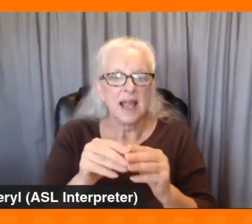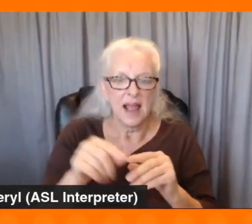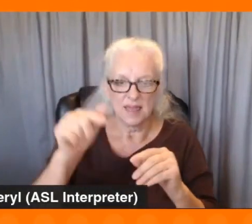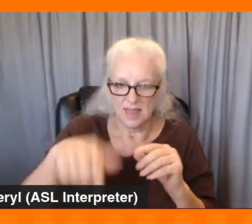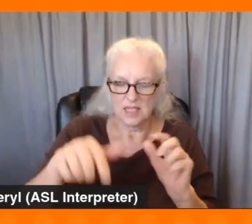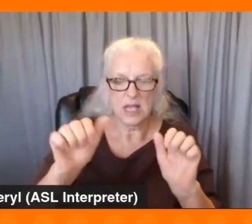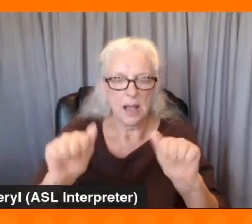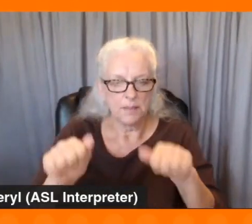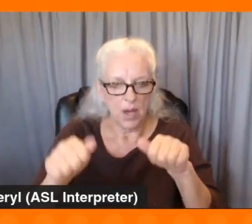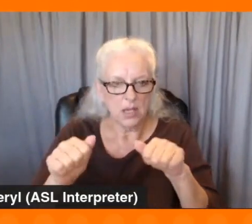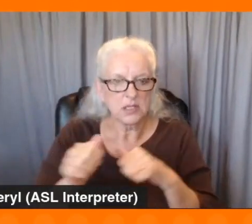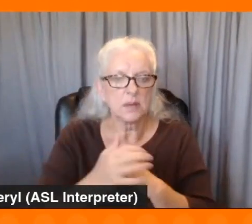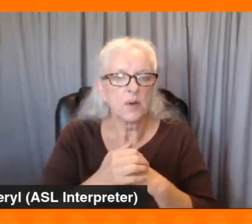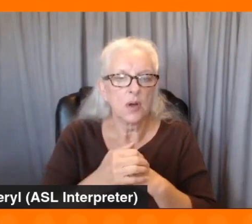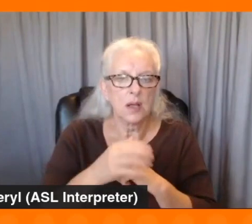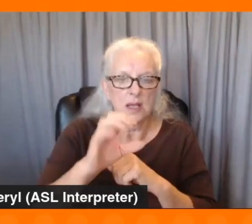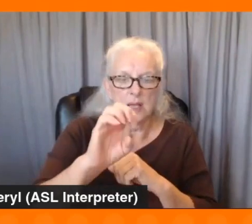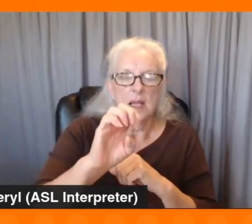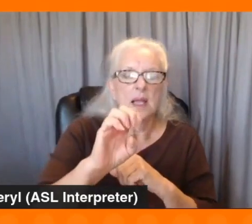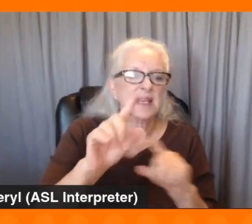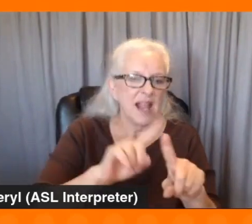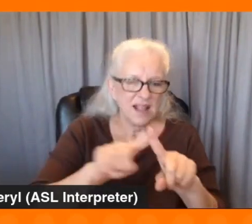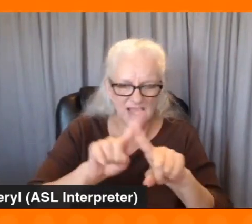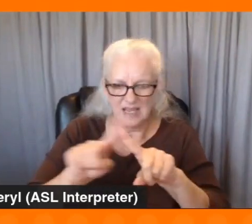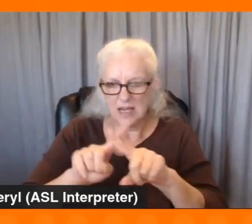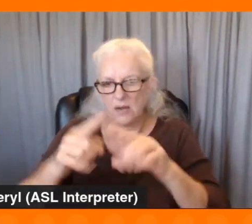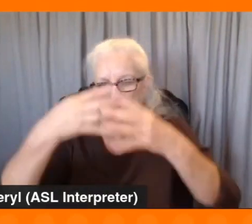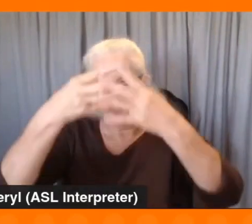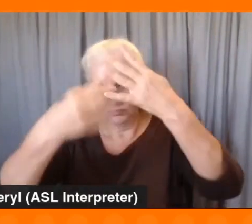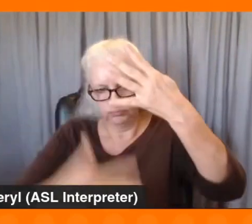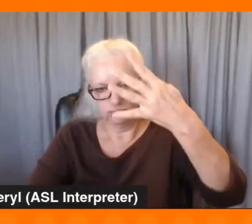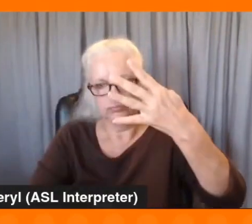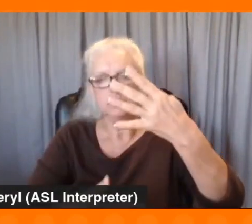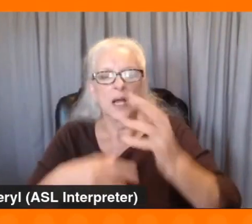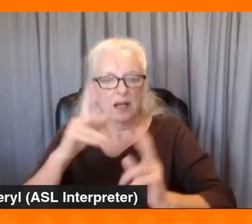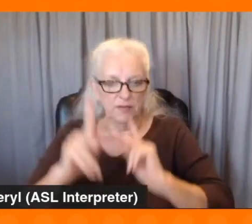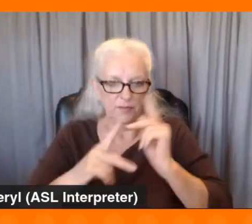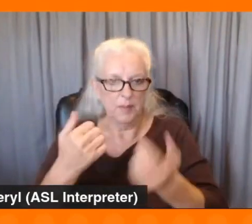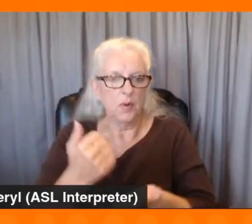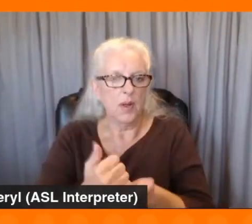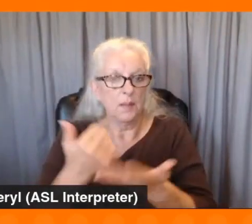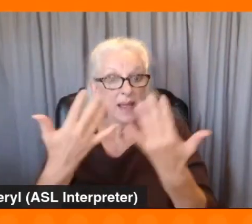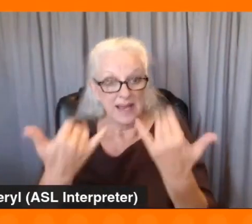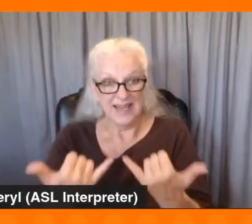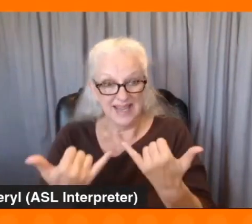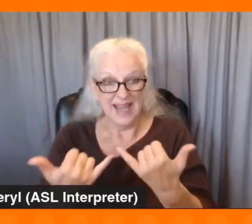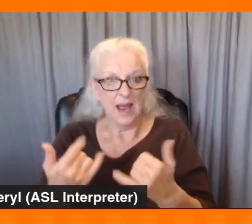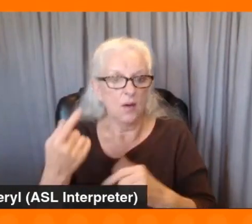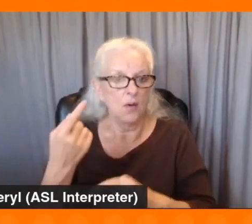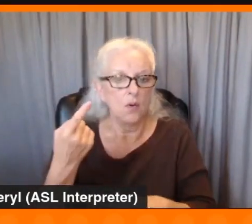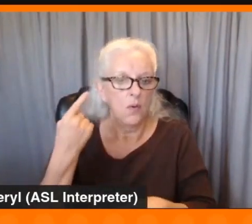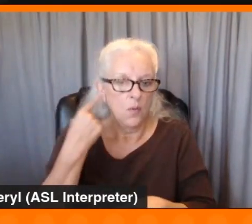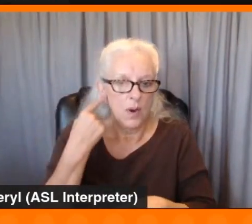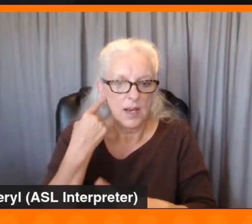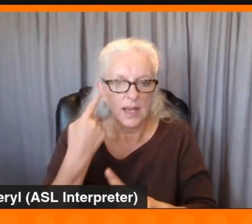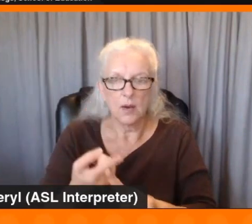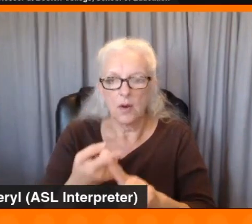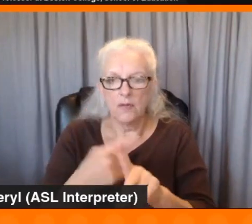possible, EPAM Systems, 2 Sigma, and Access CS for All. And now we'll hear from the wonderful Dr. Marina